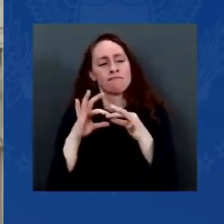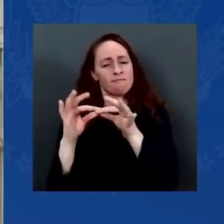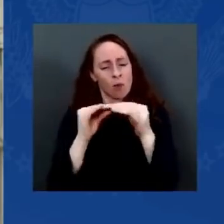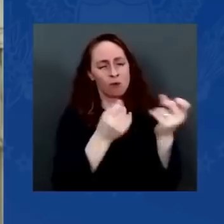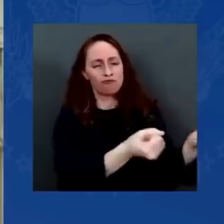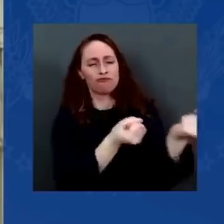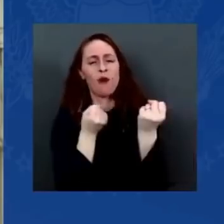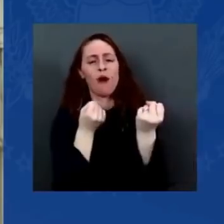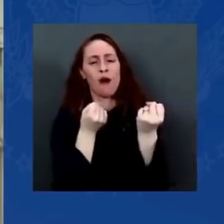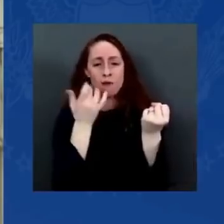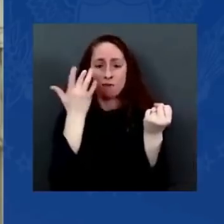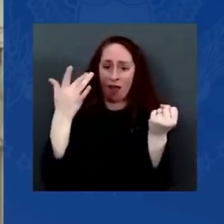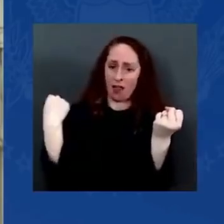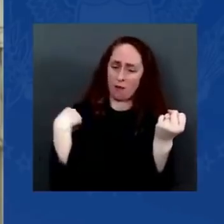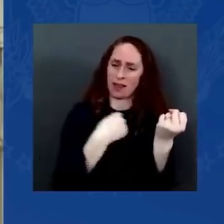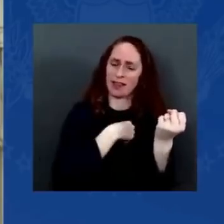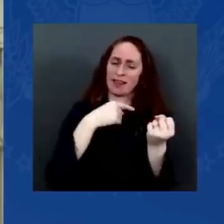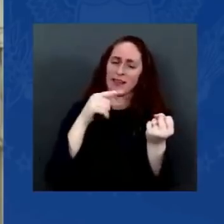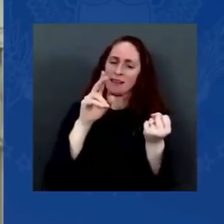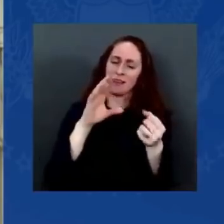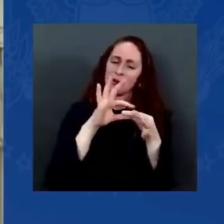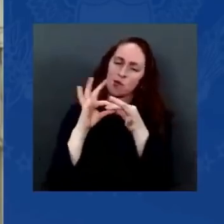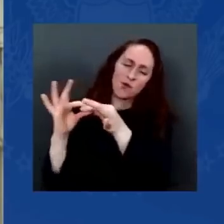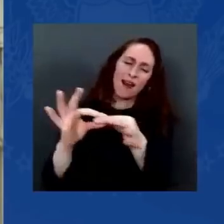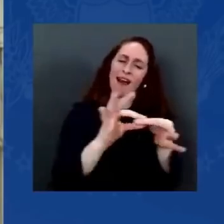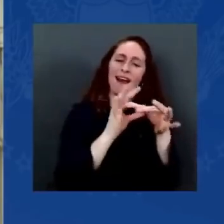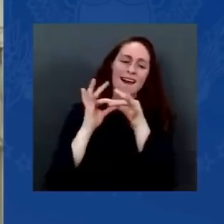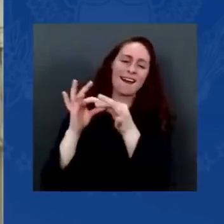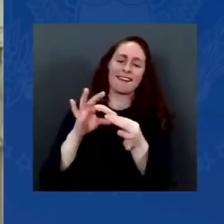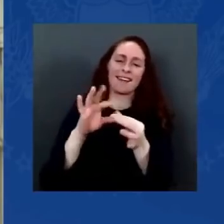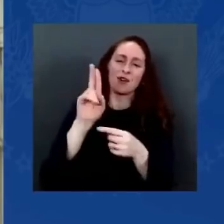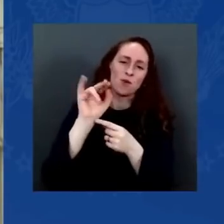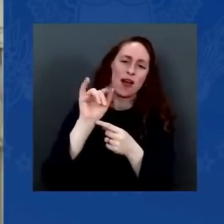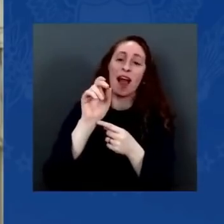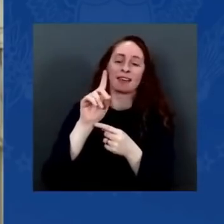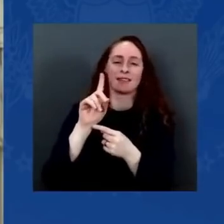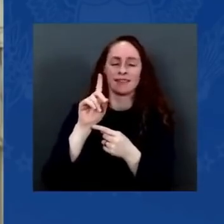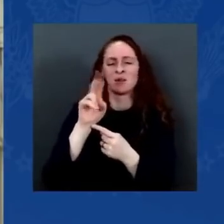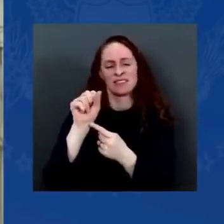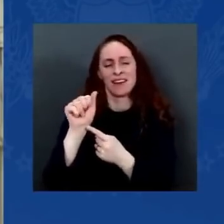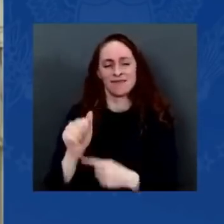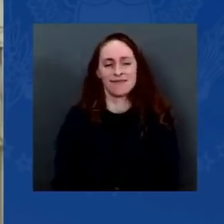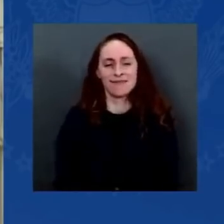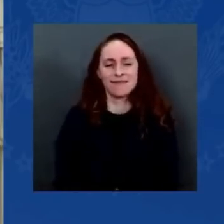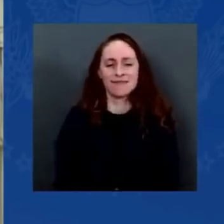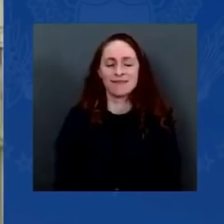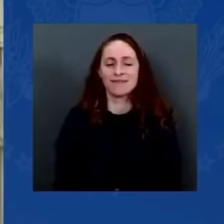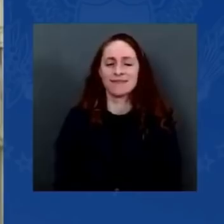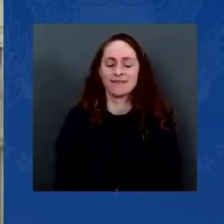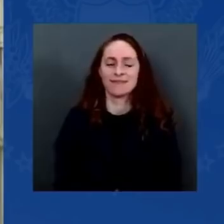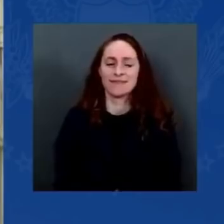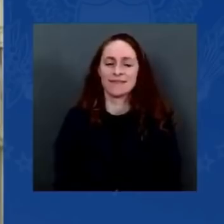That's what we have to keep doing today. We can do this together. I guarantee you. May God bless you